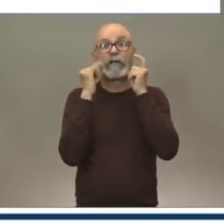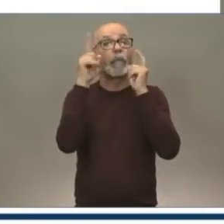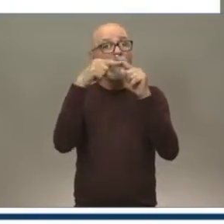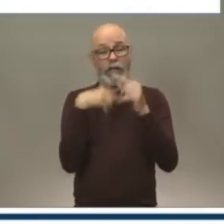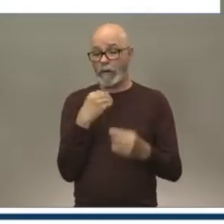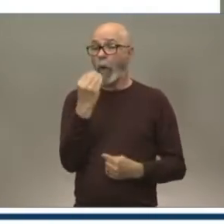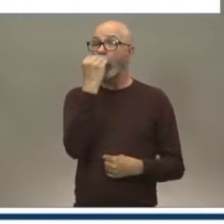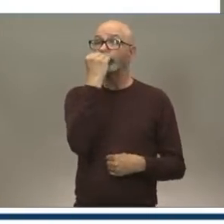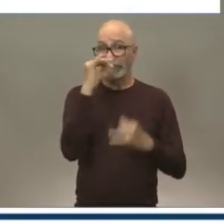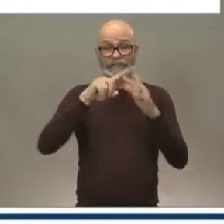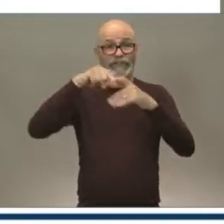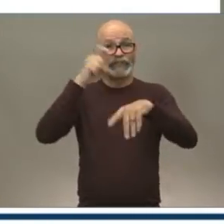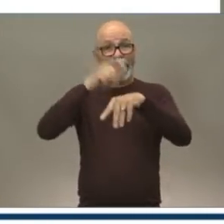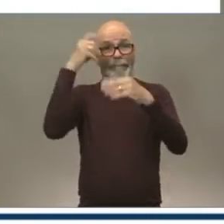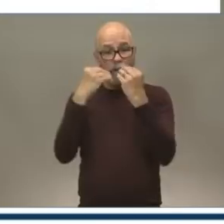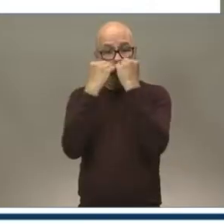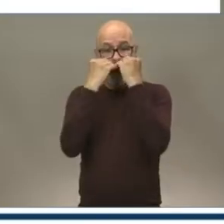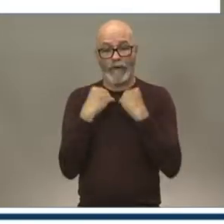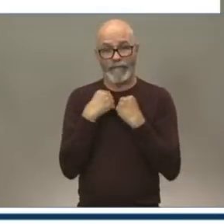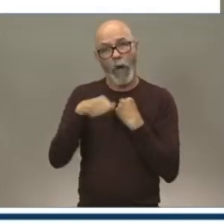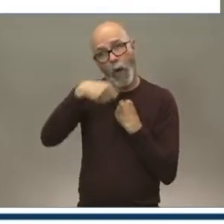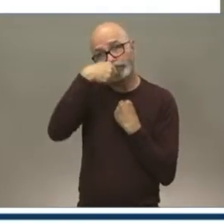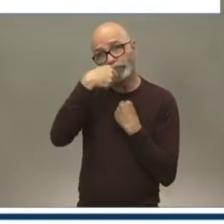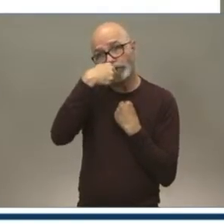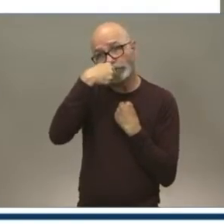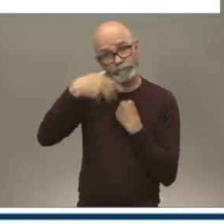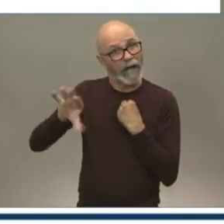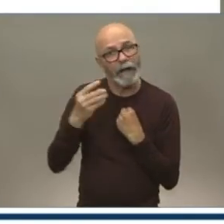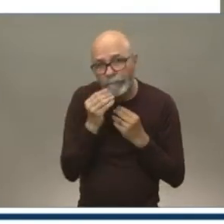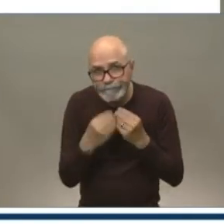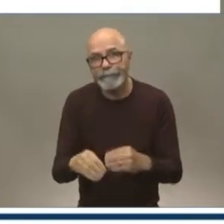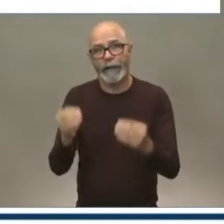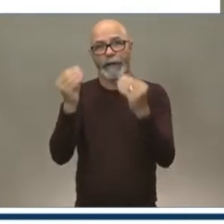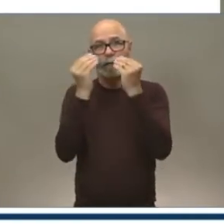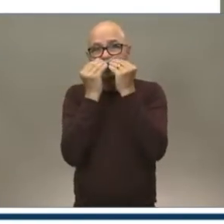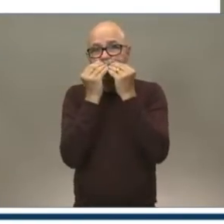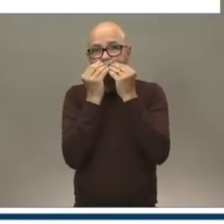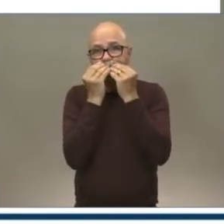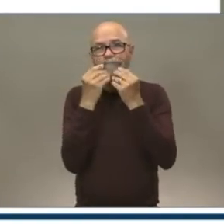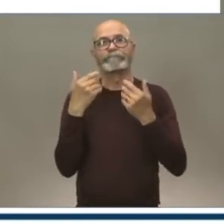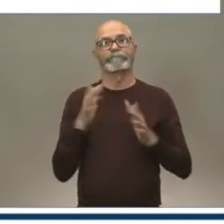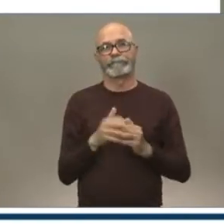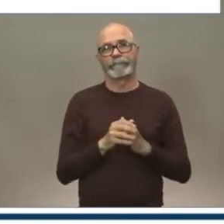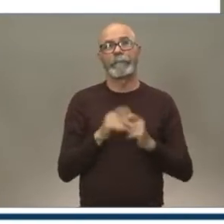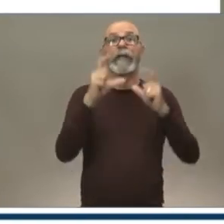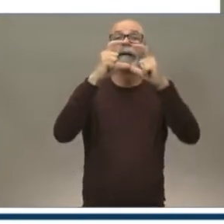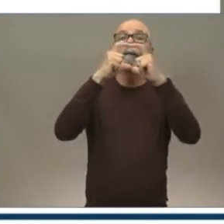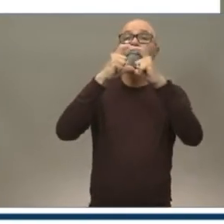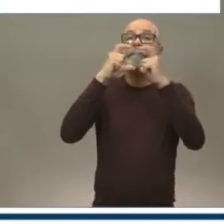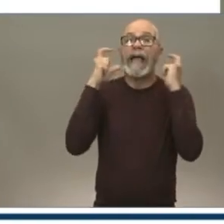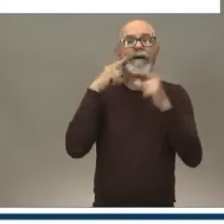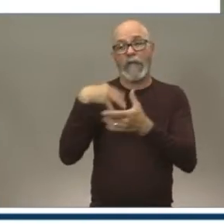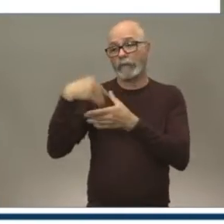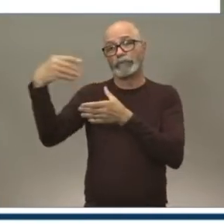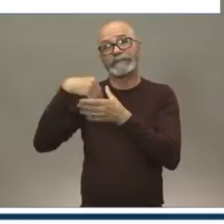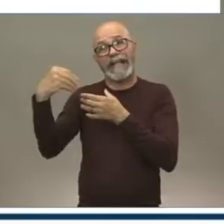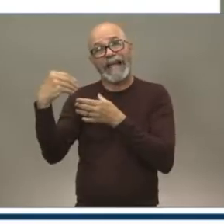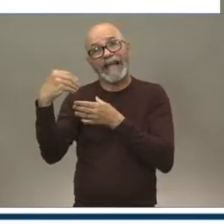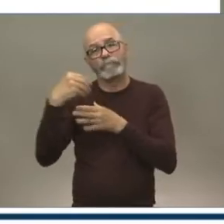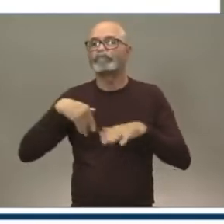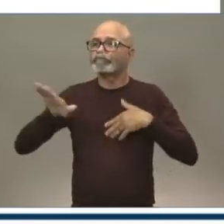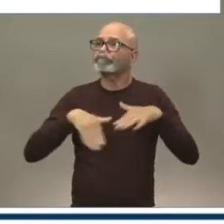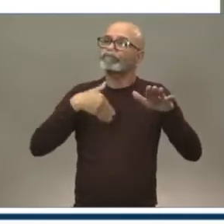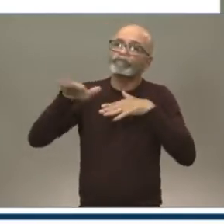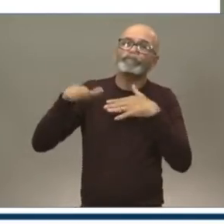can take the mask off. Masks are also now required in outdoor public places where it is difficult to